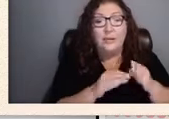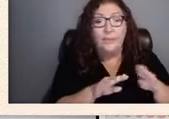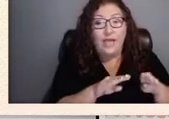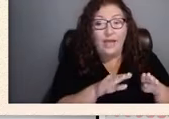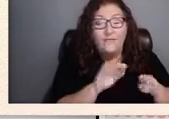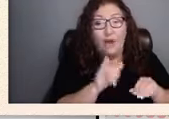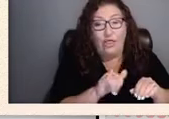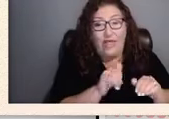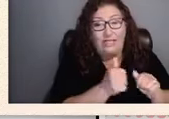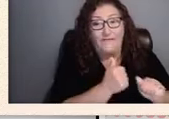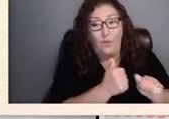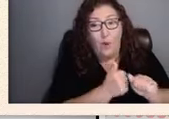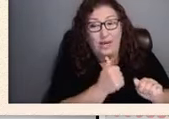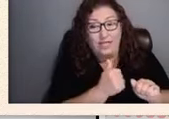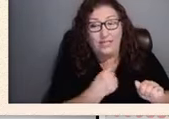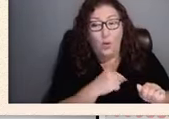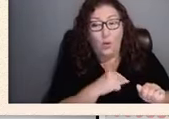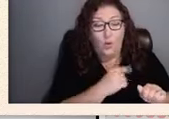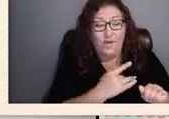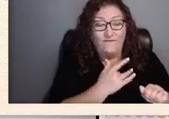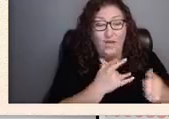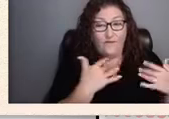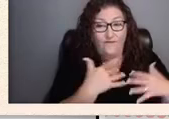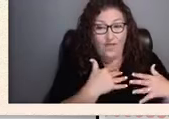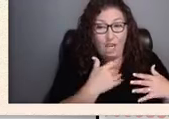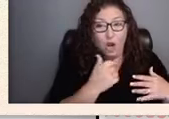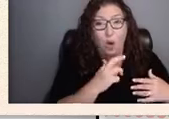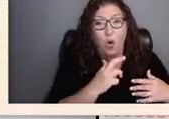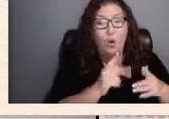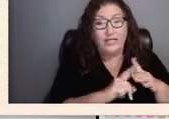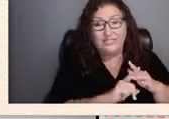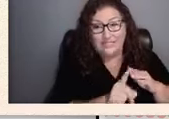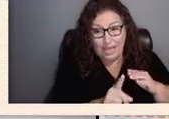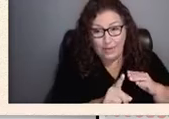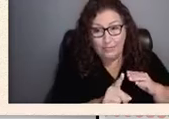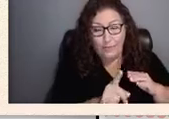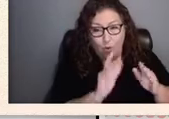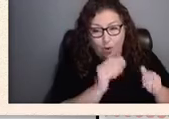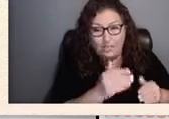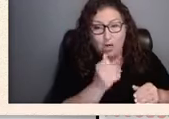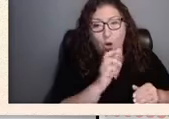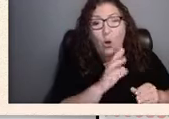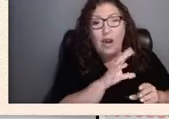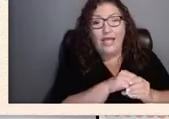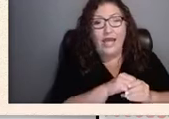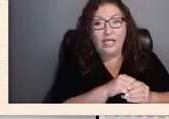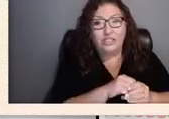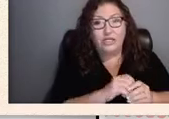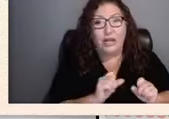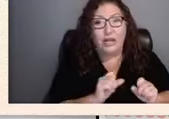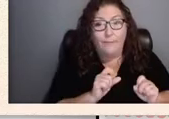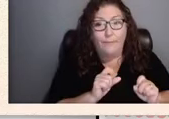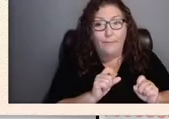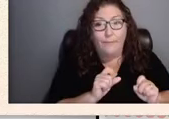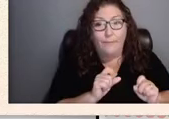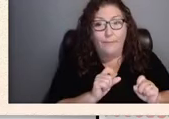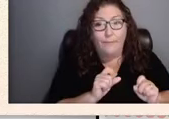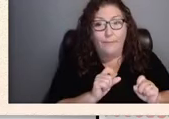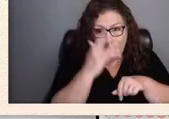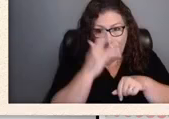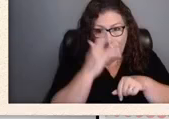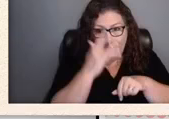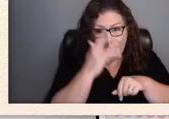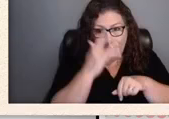we feel fear, or escape oriented, or engaging in a compulsion if we're having an obsession, we're asking people to sit